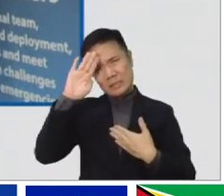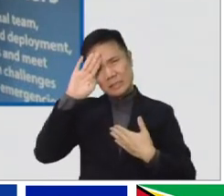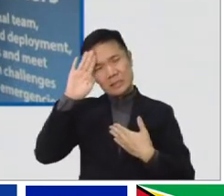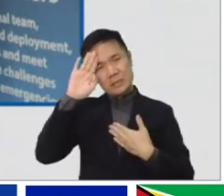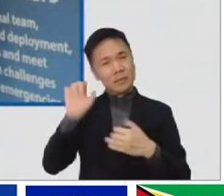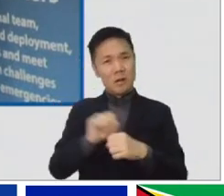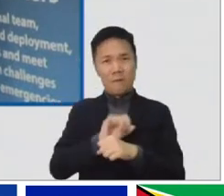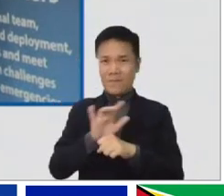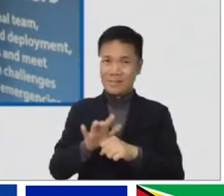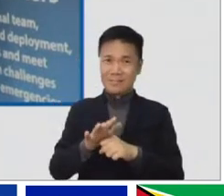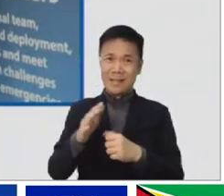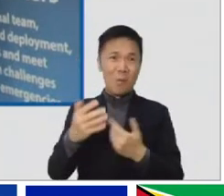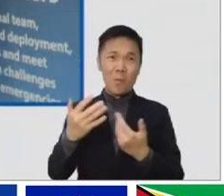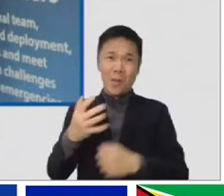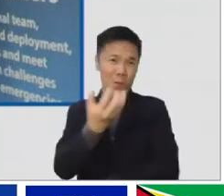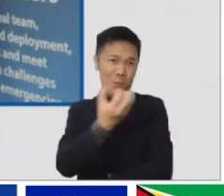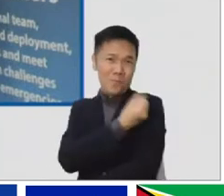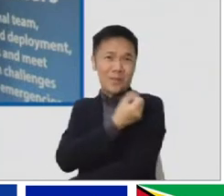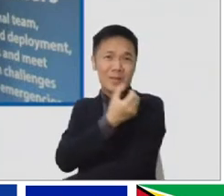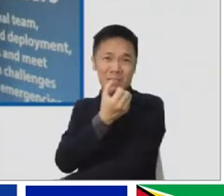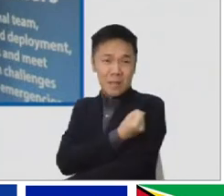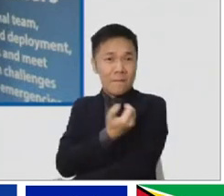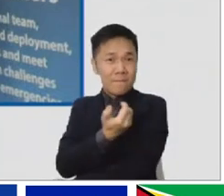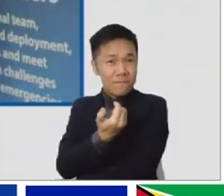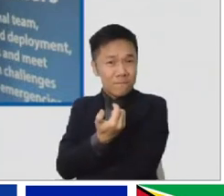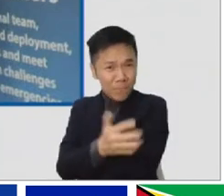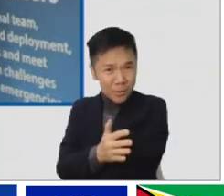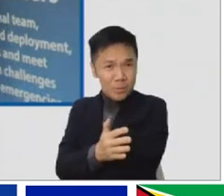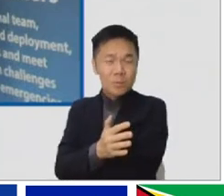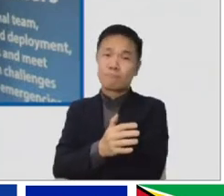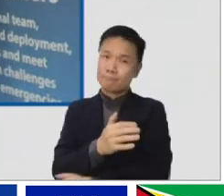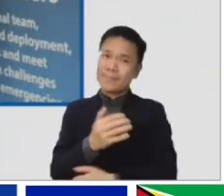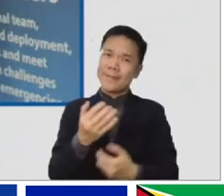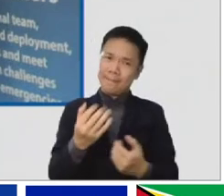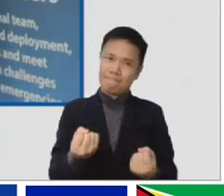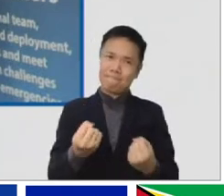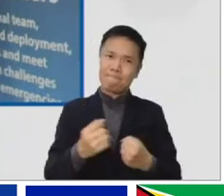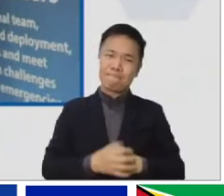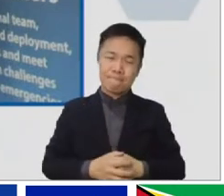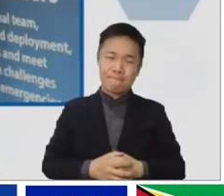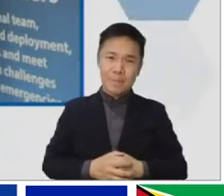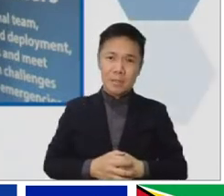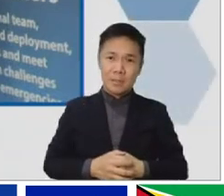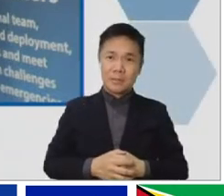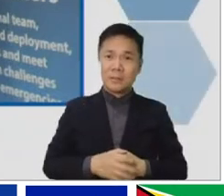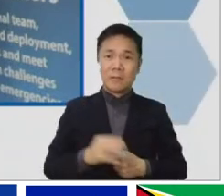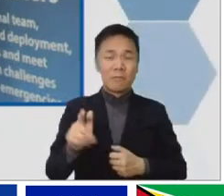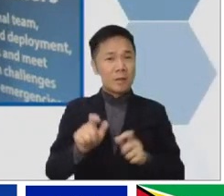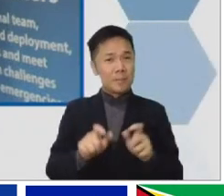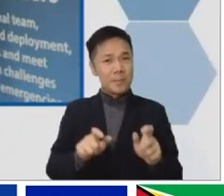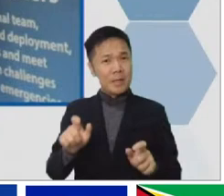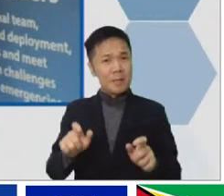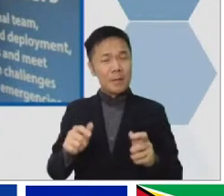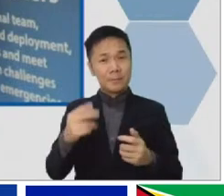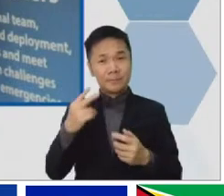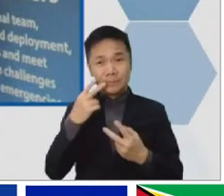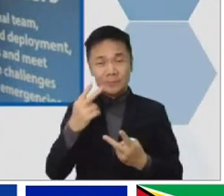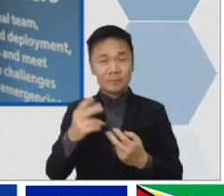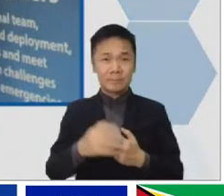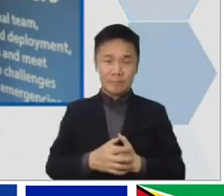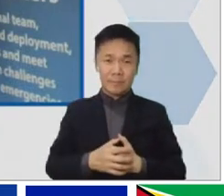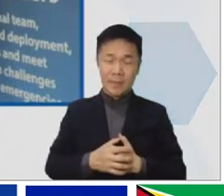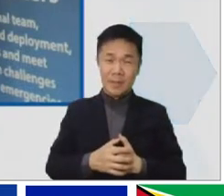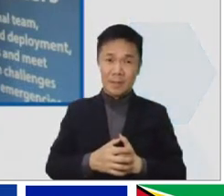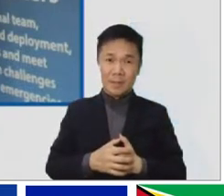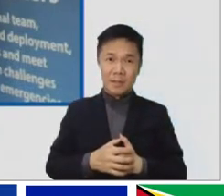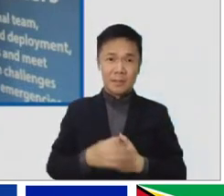a lot of people also from our population. When we were discussing